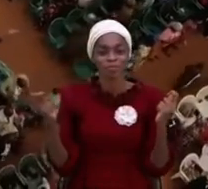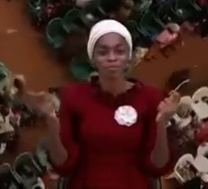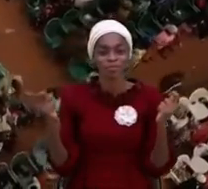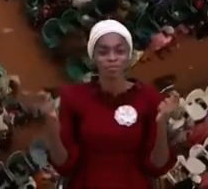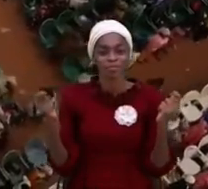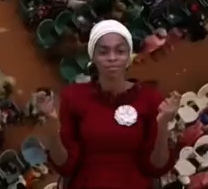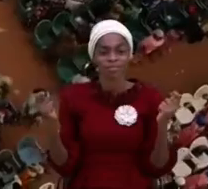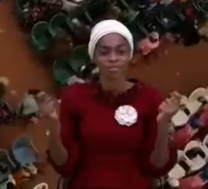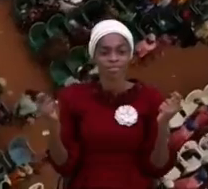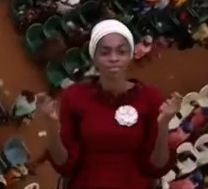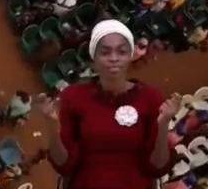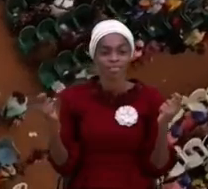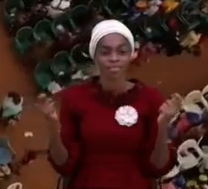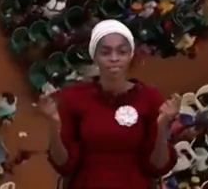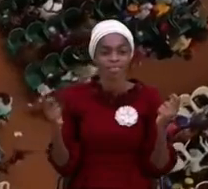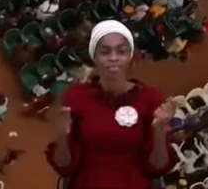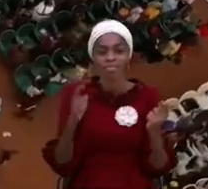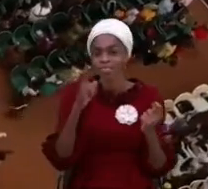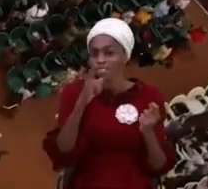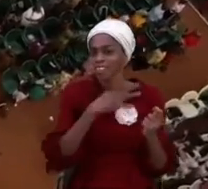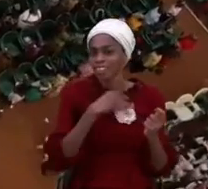You and I, we praise the